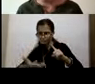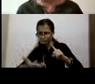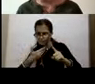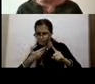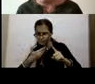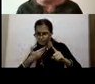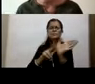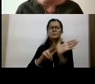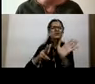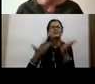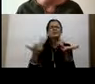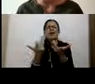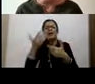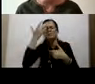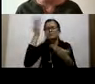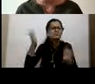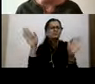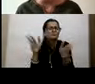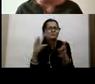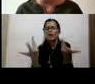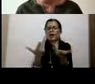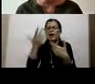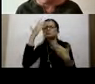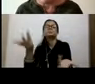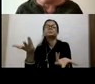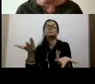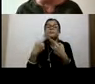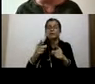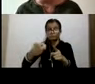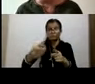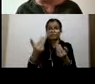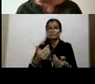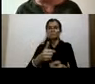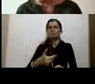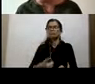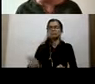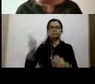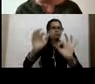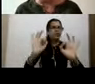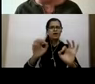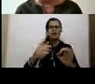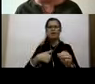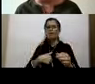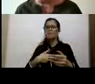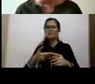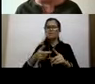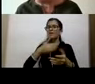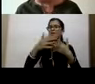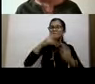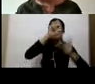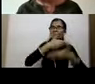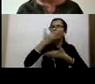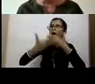conservation, birding. This is him today on the right. He's a hep guy. Everybody's asking for him. He's on Instagram.